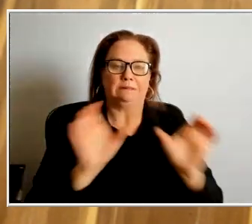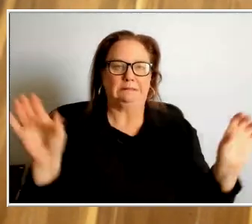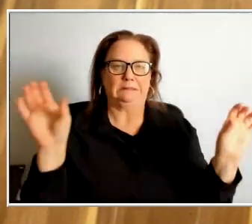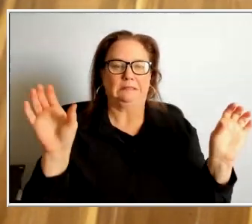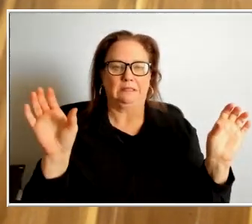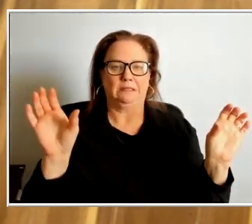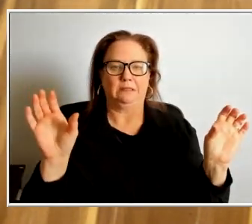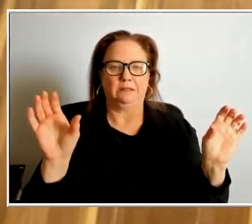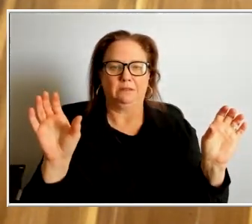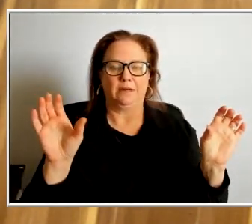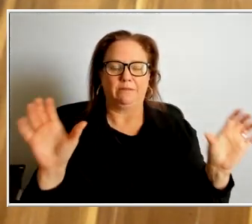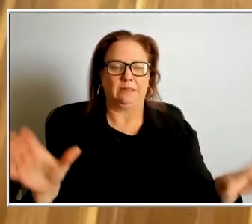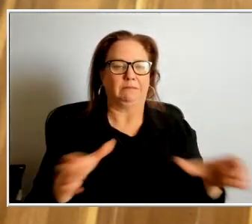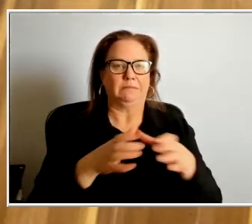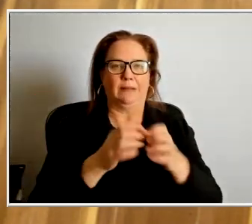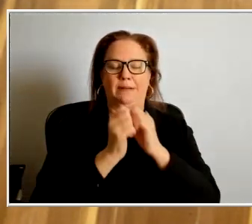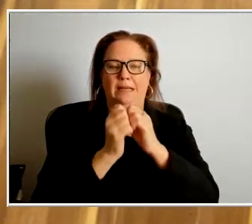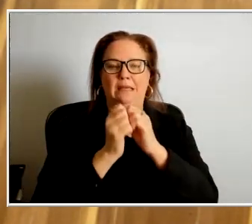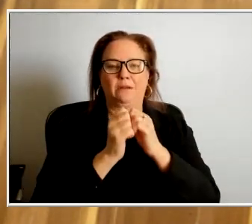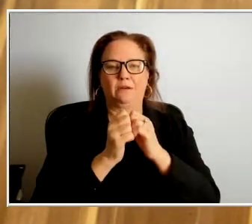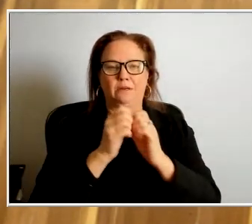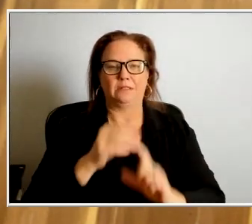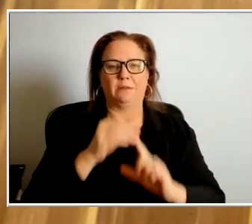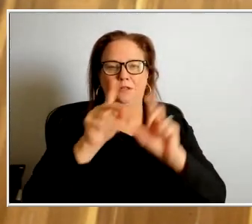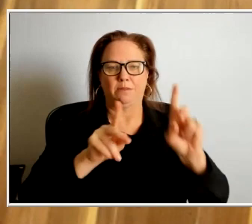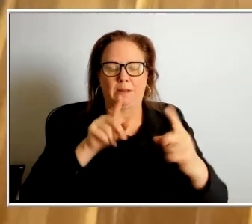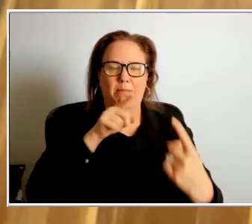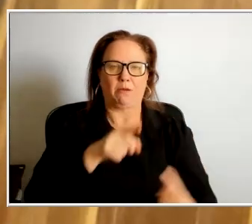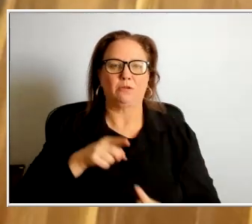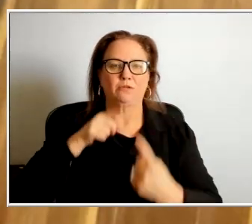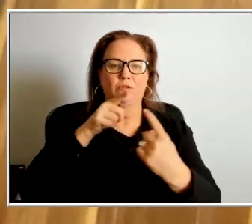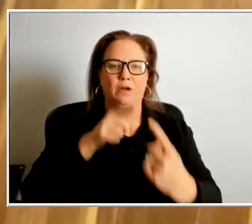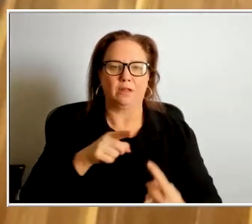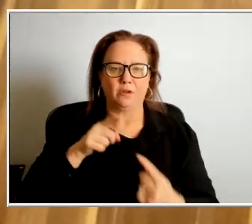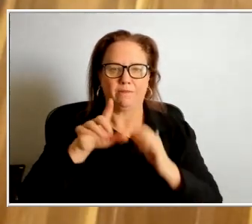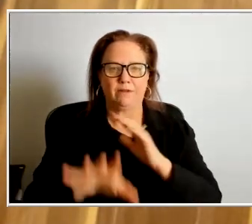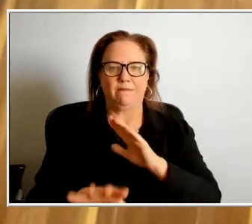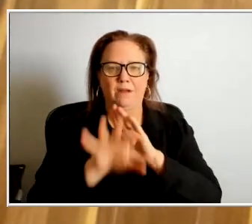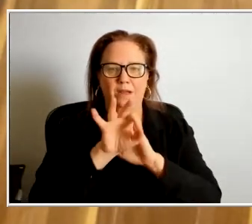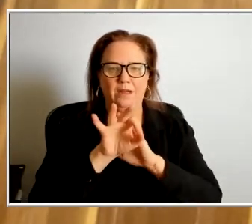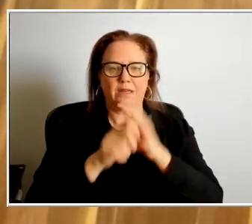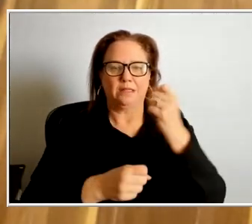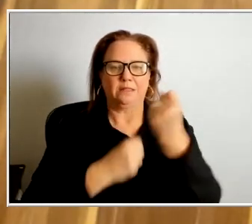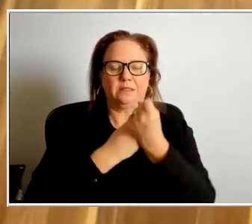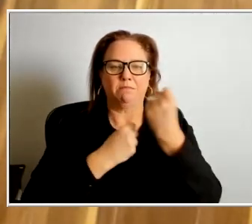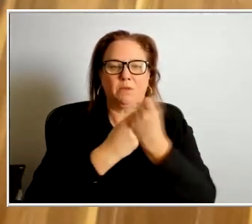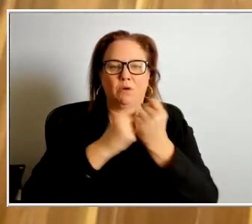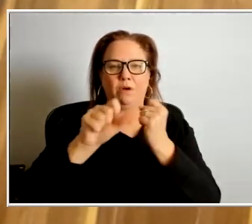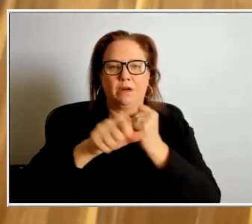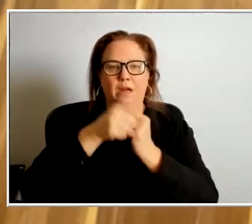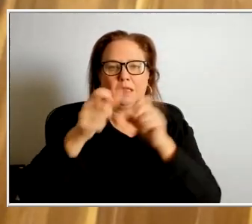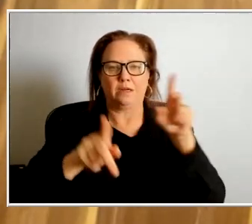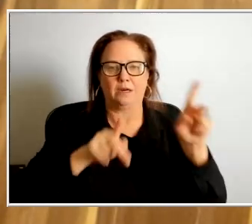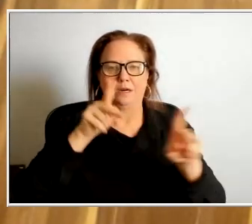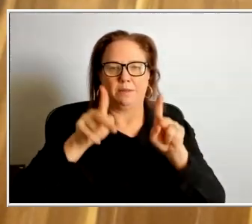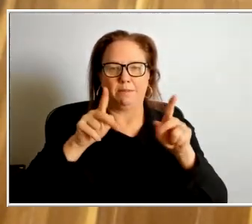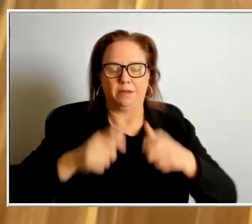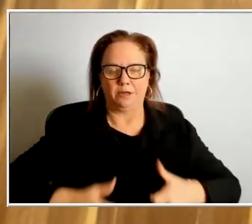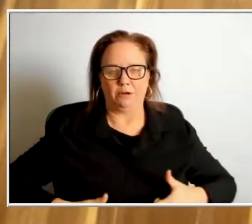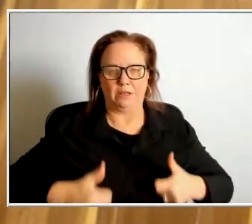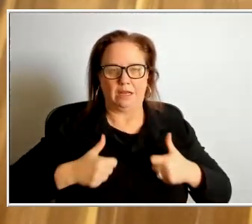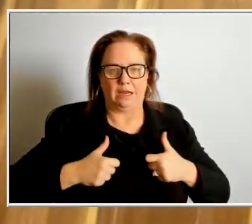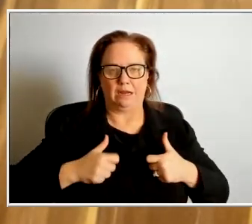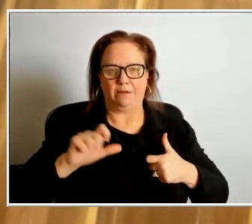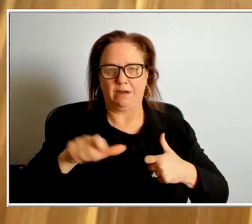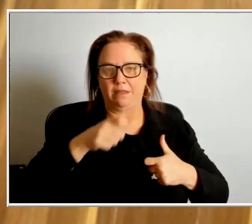we've got to stand together, and especially people who are struggling, you've got to find and support other people in your lifestyle, whether it be